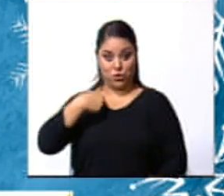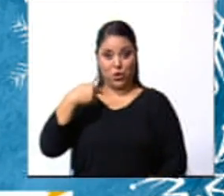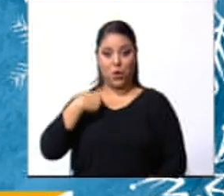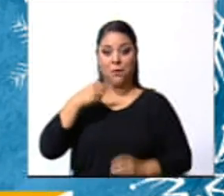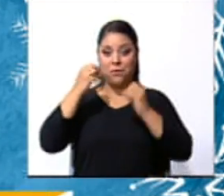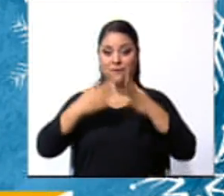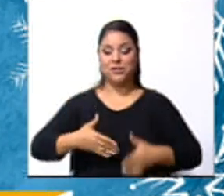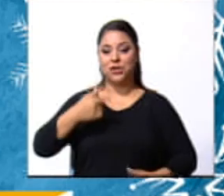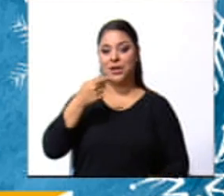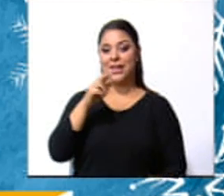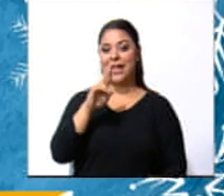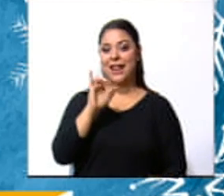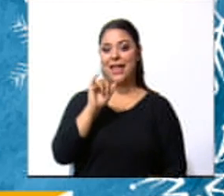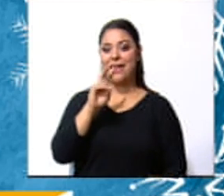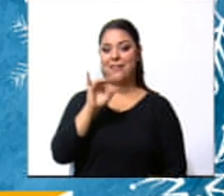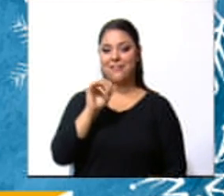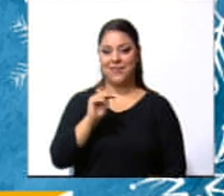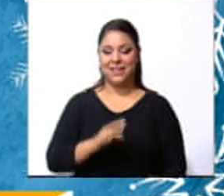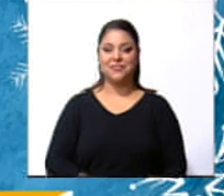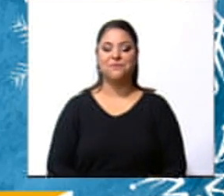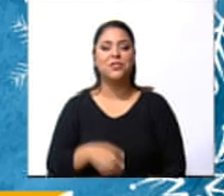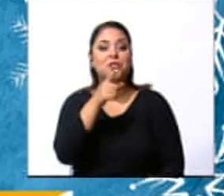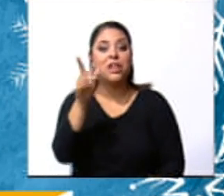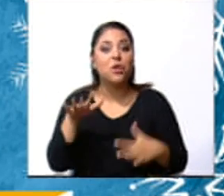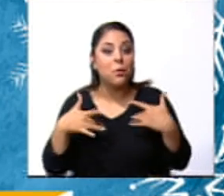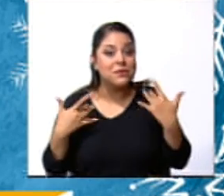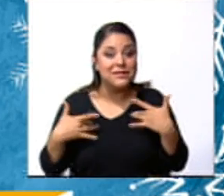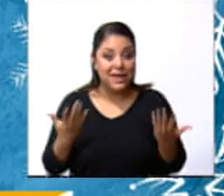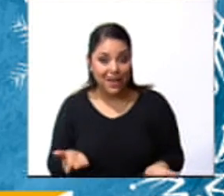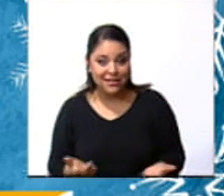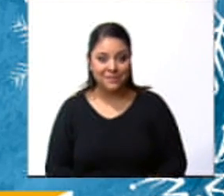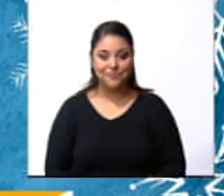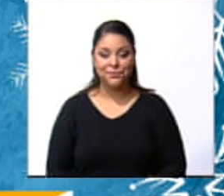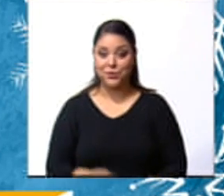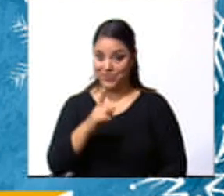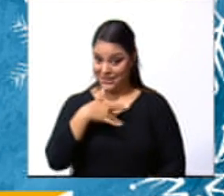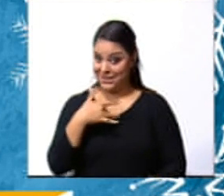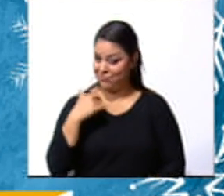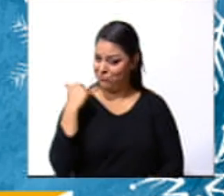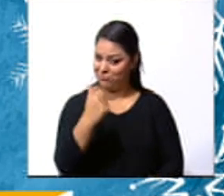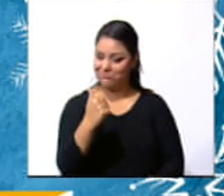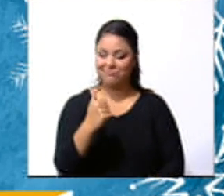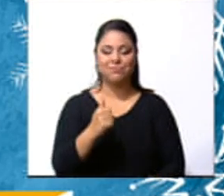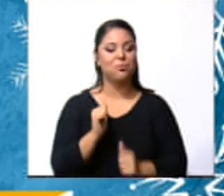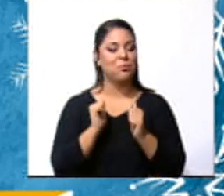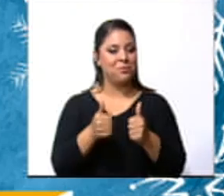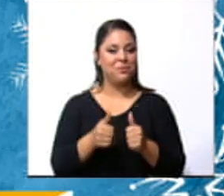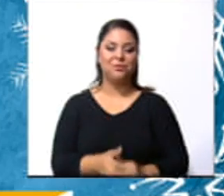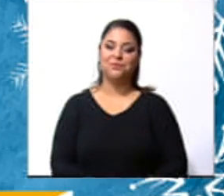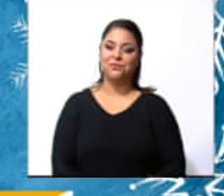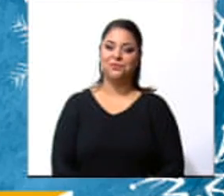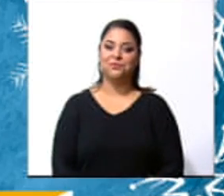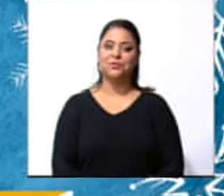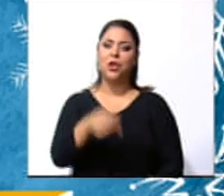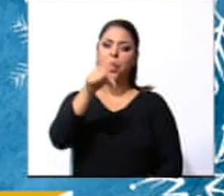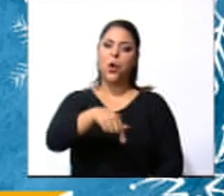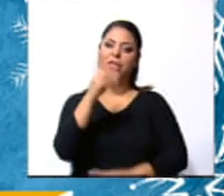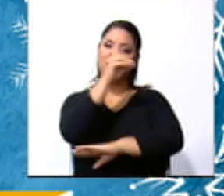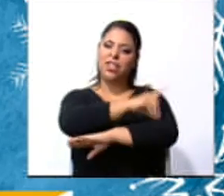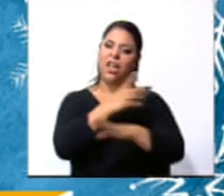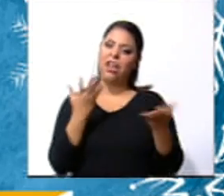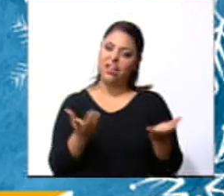Graven. And how do you feel? You feel awesome. Good. And what day is